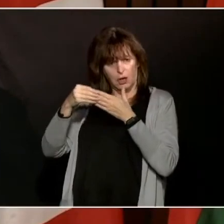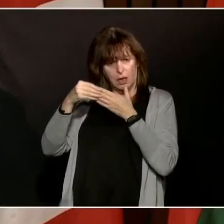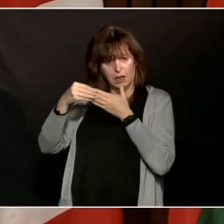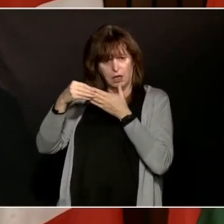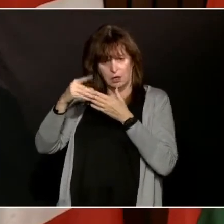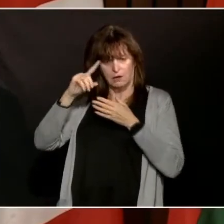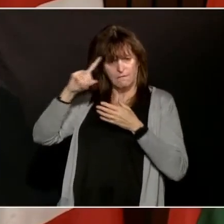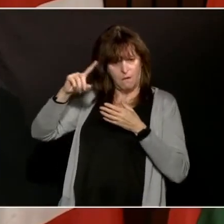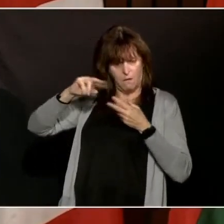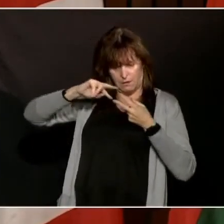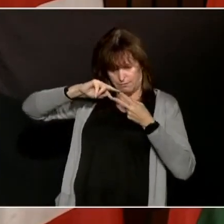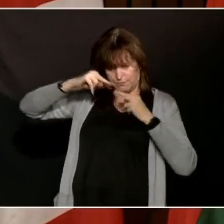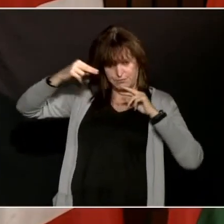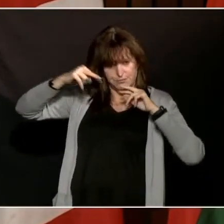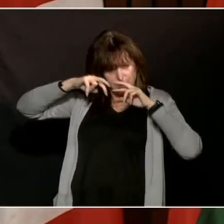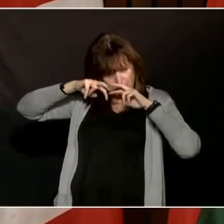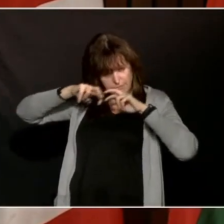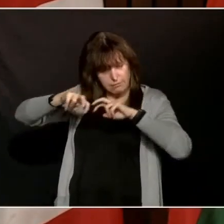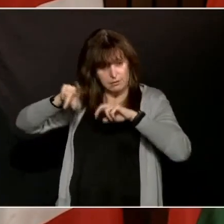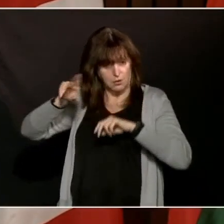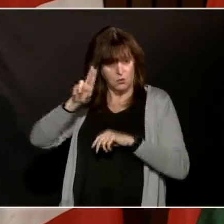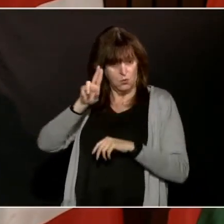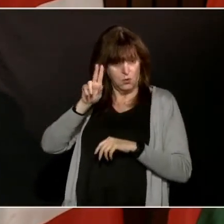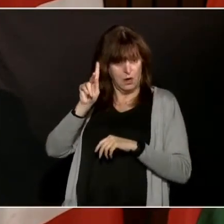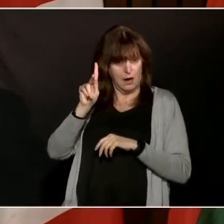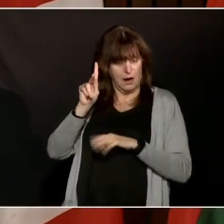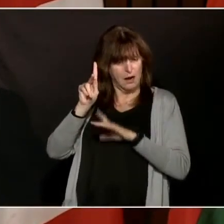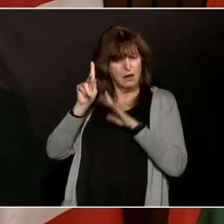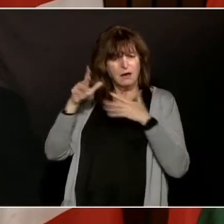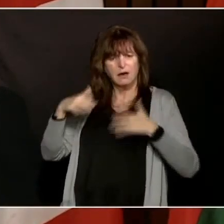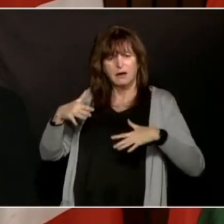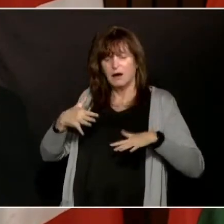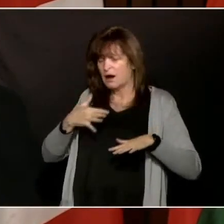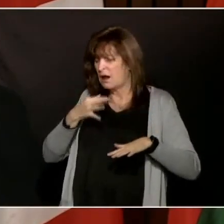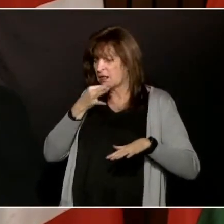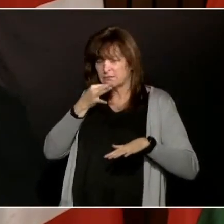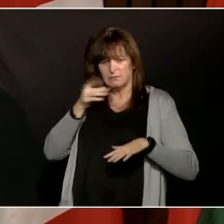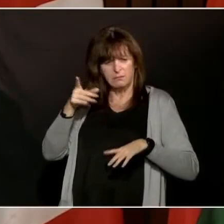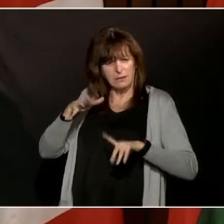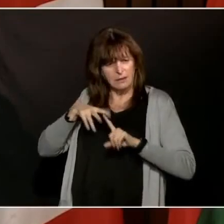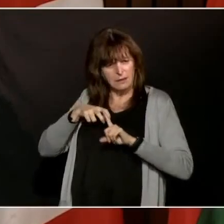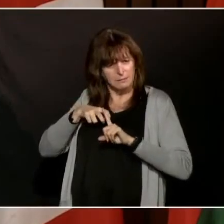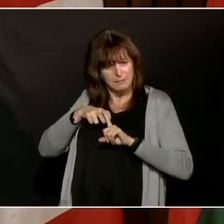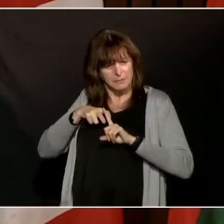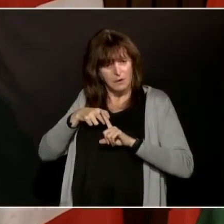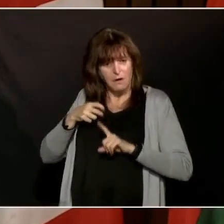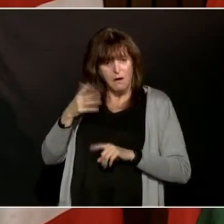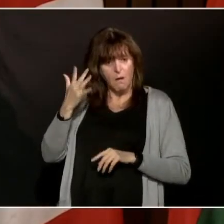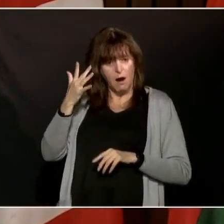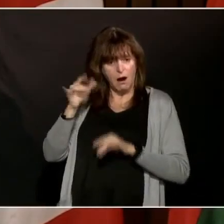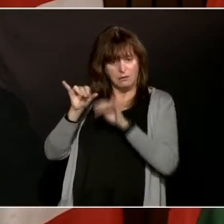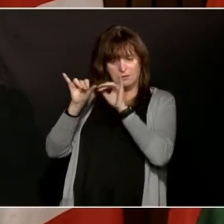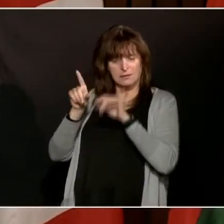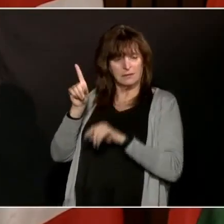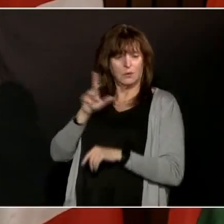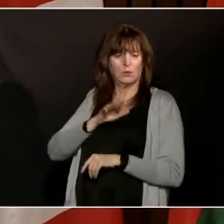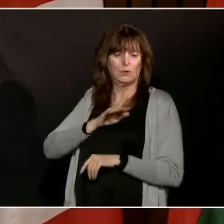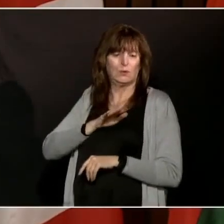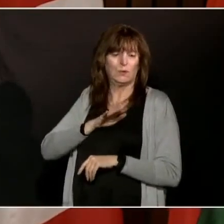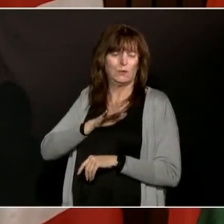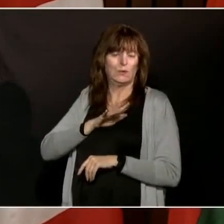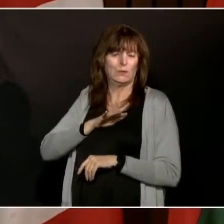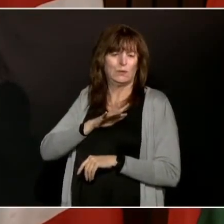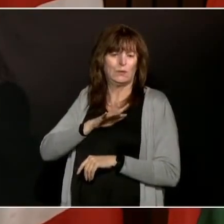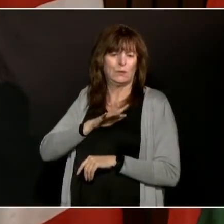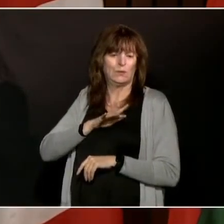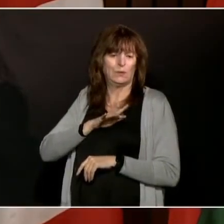the ability to case find is a signal of the strength of that system. Similarly, the P1 Brazilian